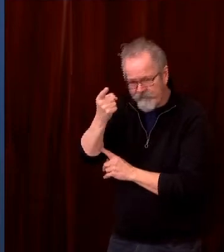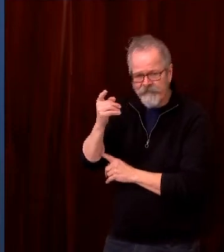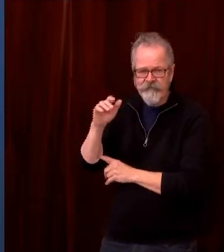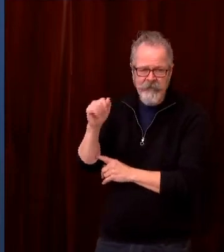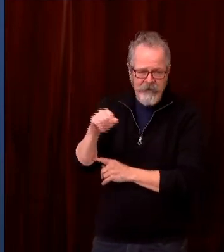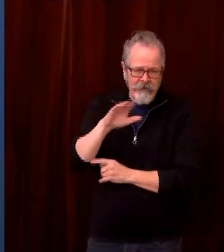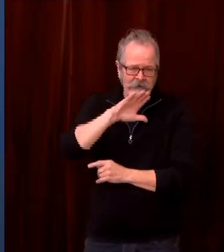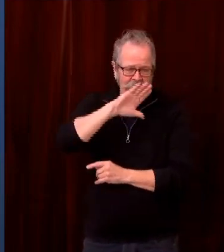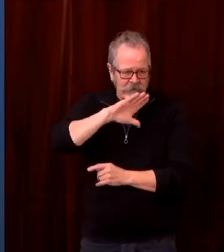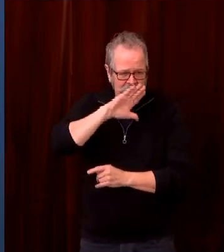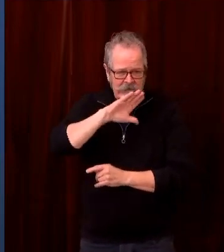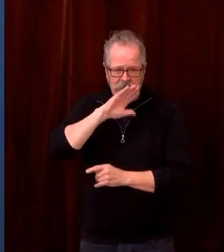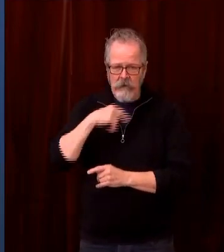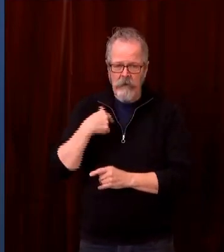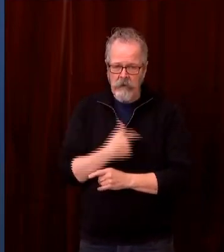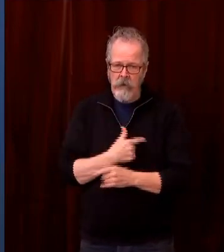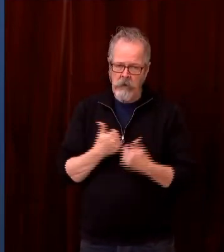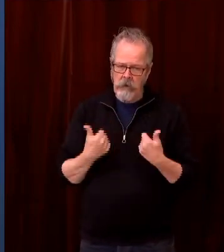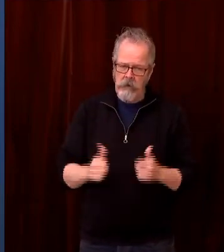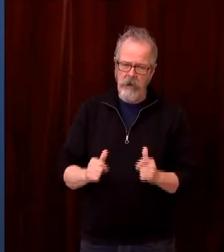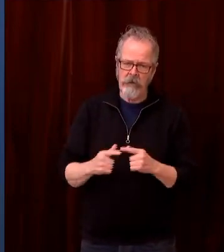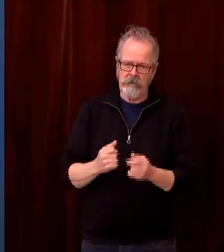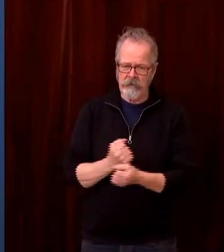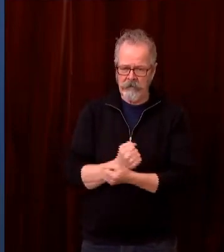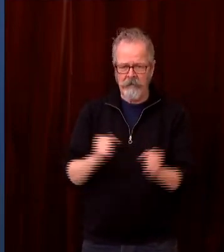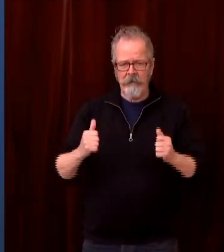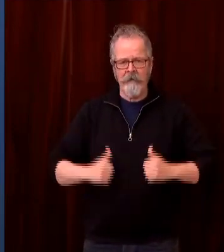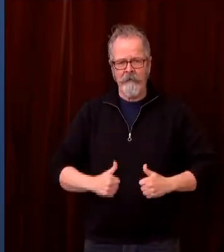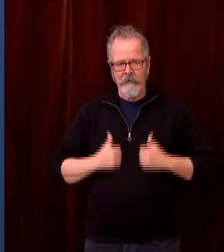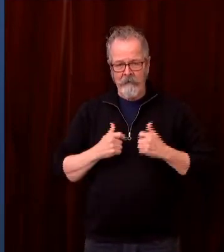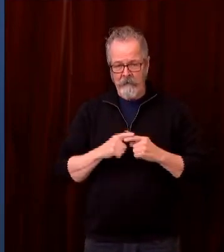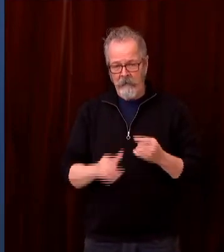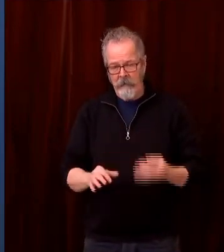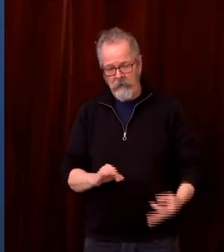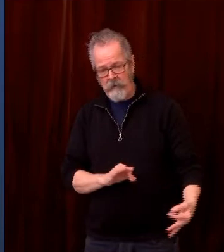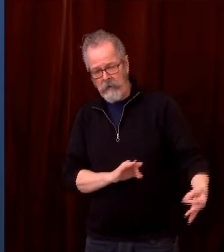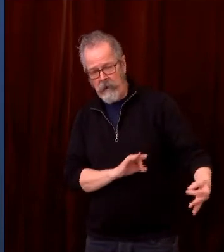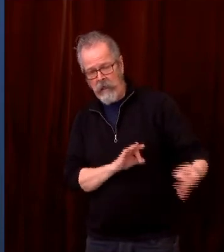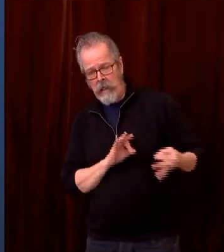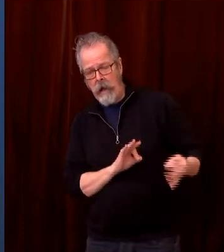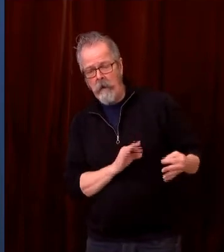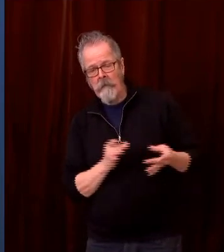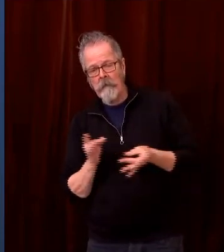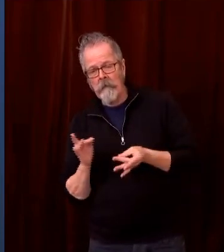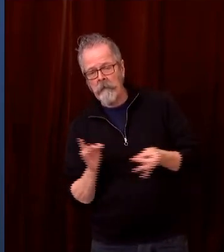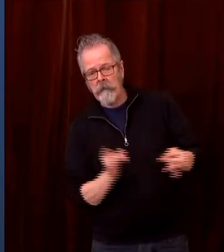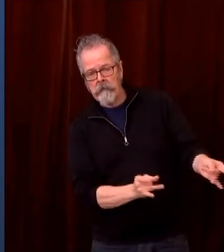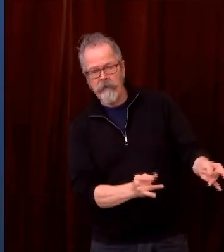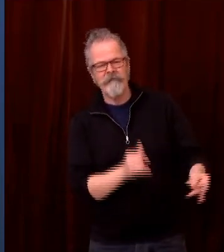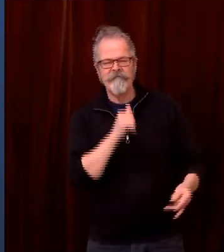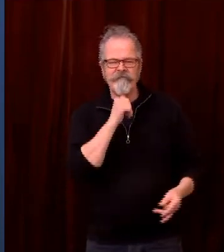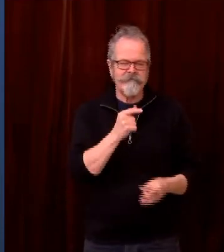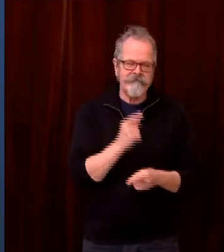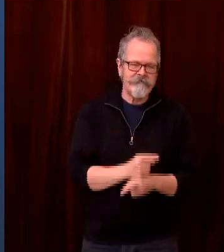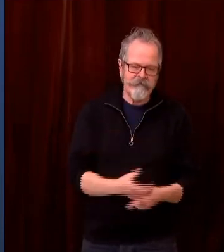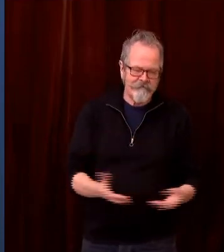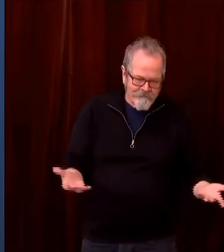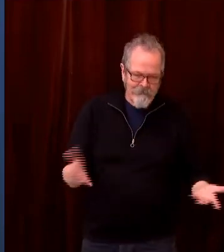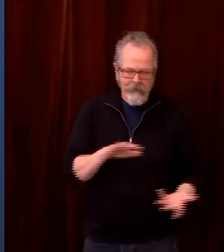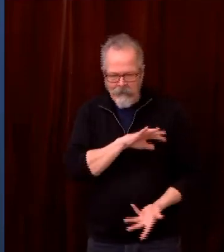mission. I'm thrilled that 500 people had it yesterday and 700 people may have their life saved